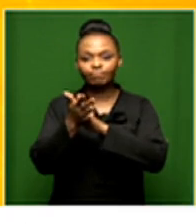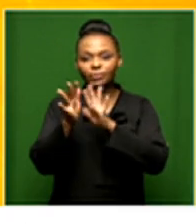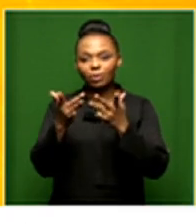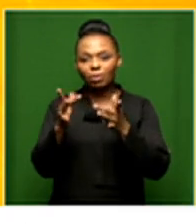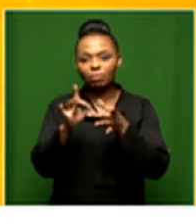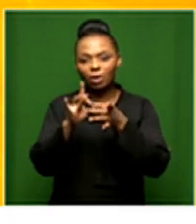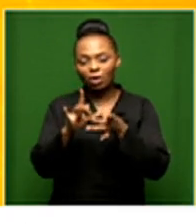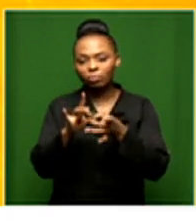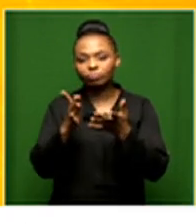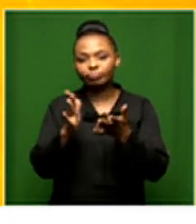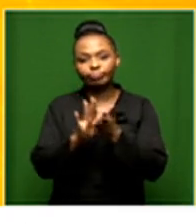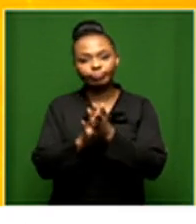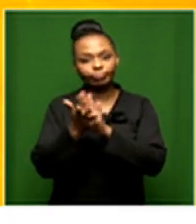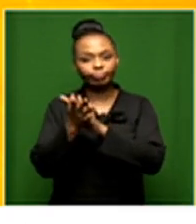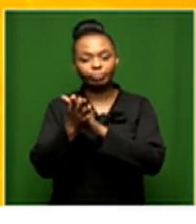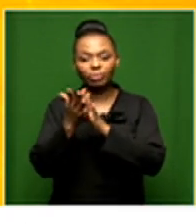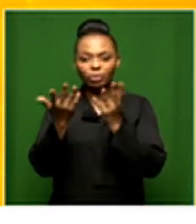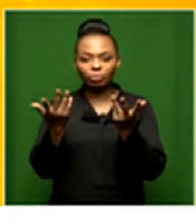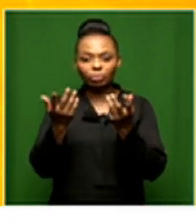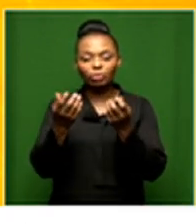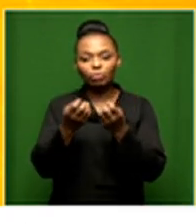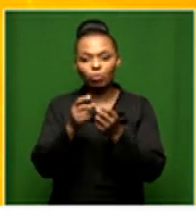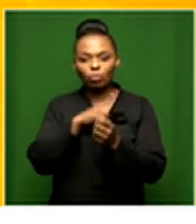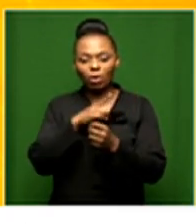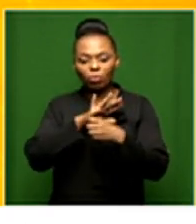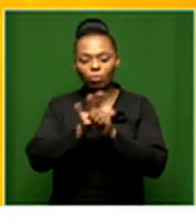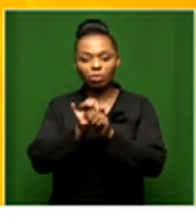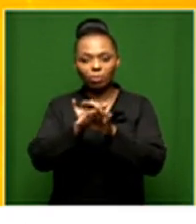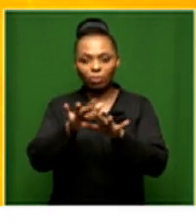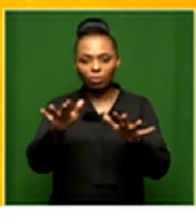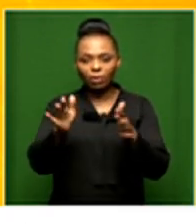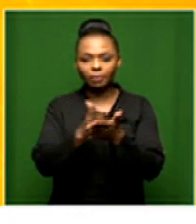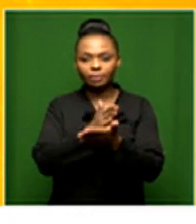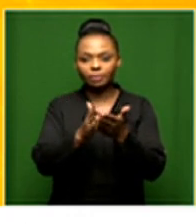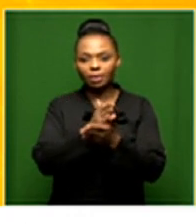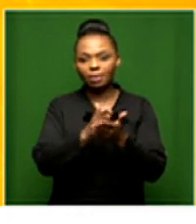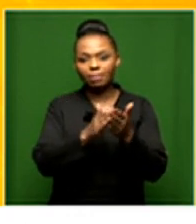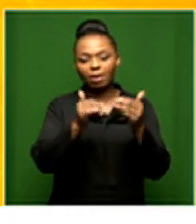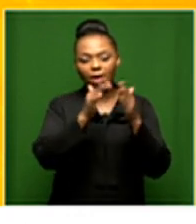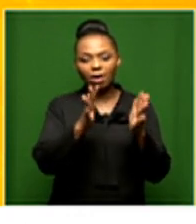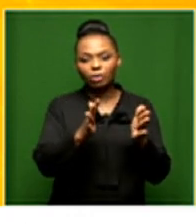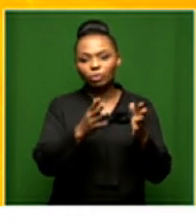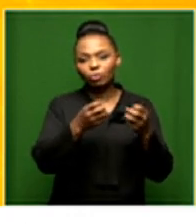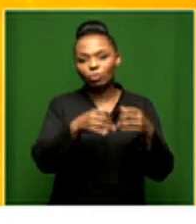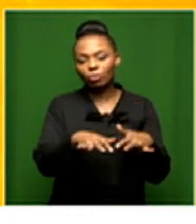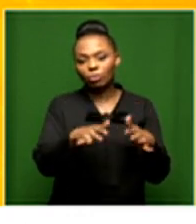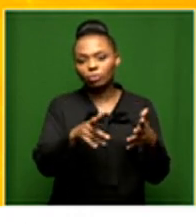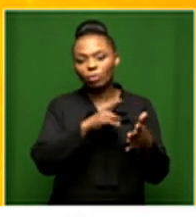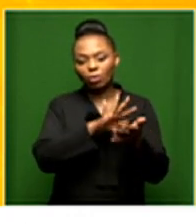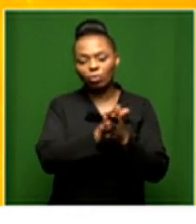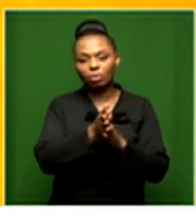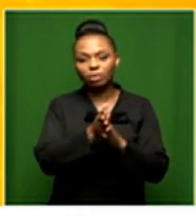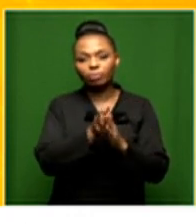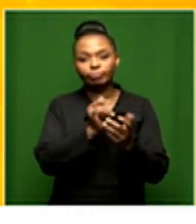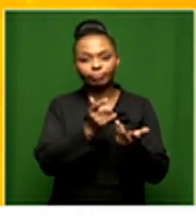effects of the coronavirus. And many single families have had to move back with parents or other relatives, sometimes in